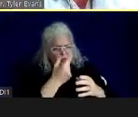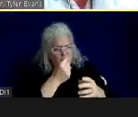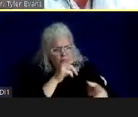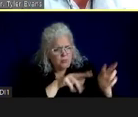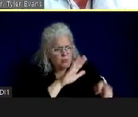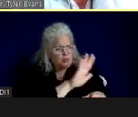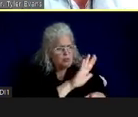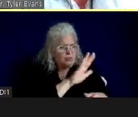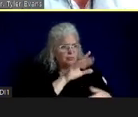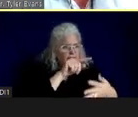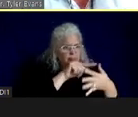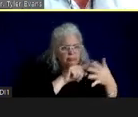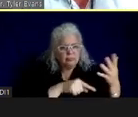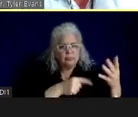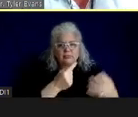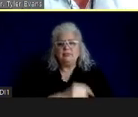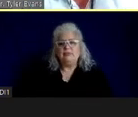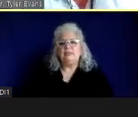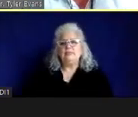box. Next slide.